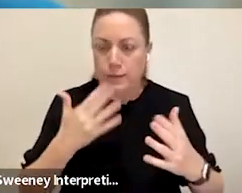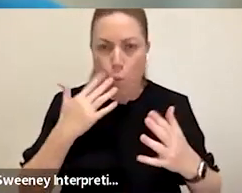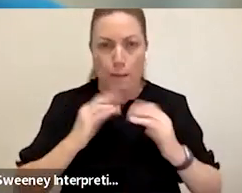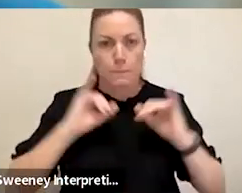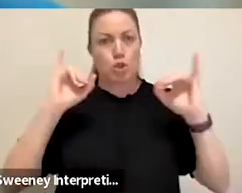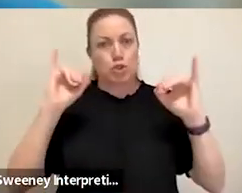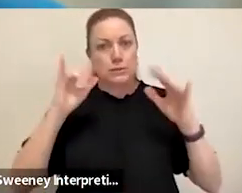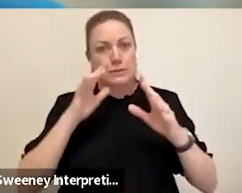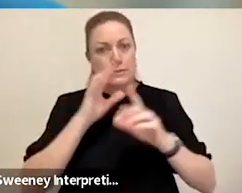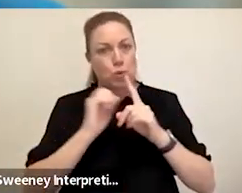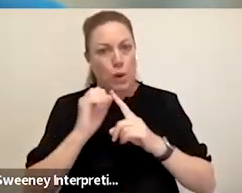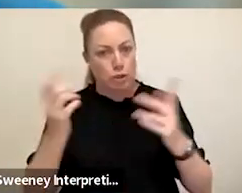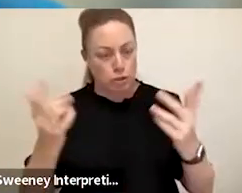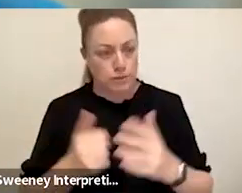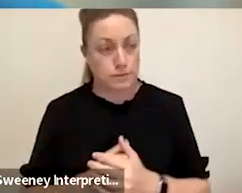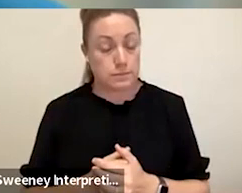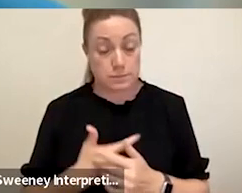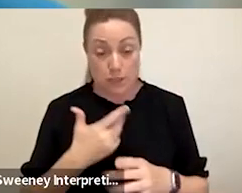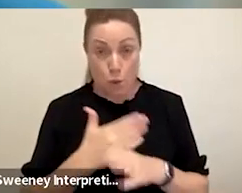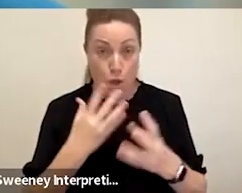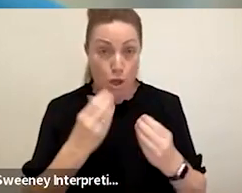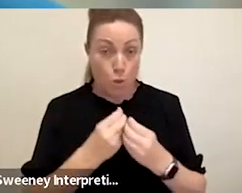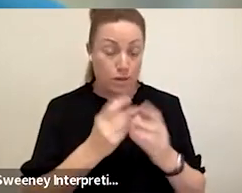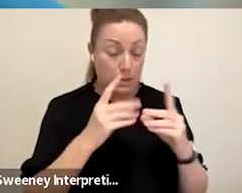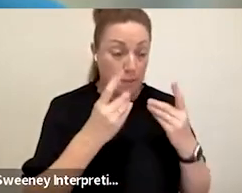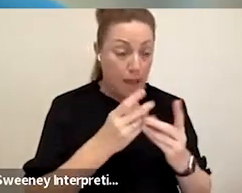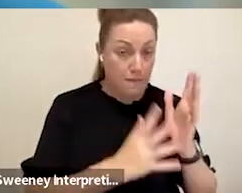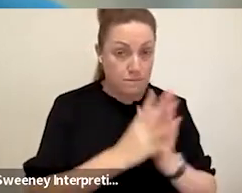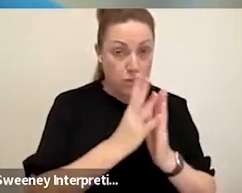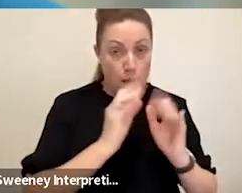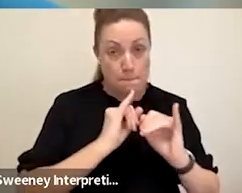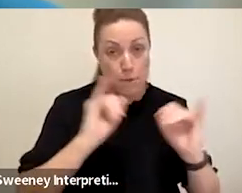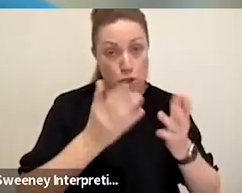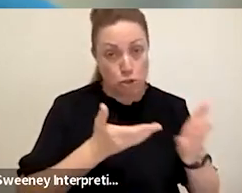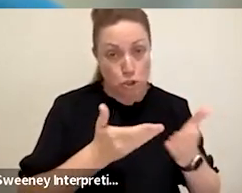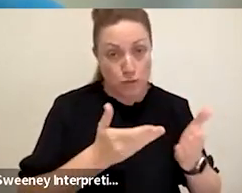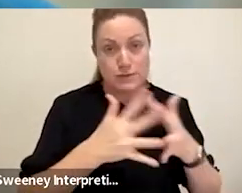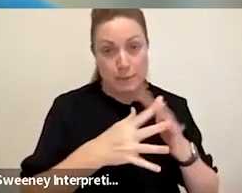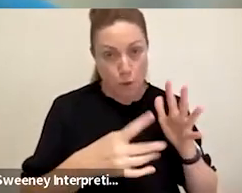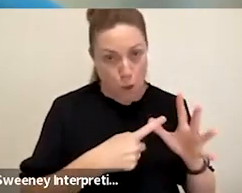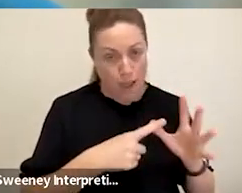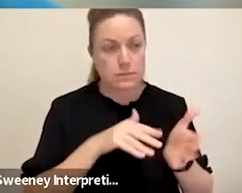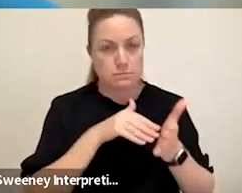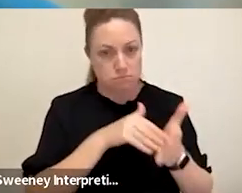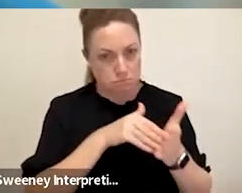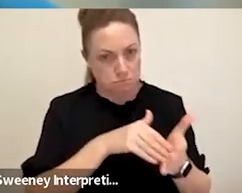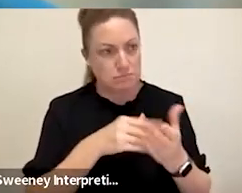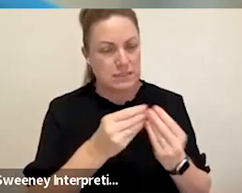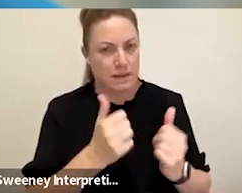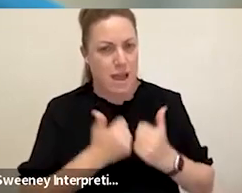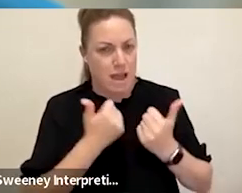And I worked with the Department of Fire and Emergency Services in WA to help some of our customers